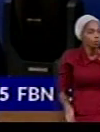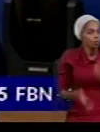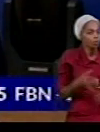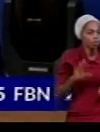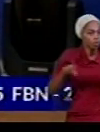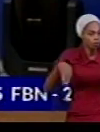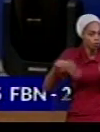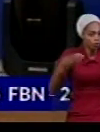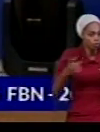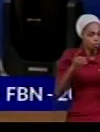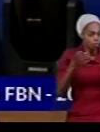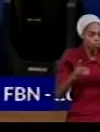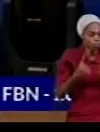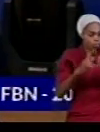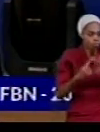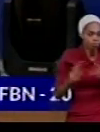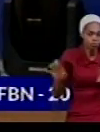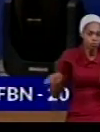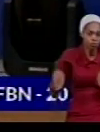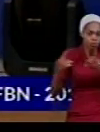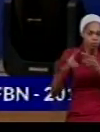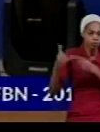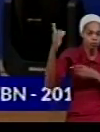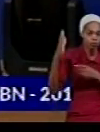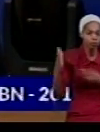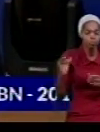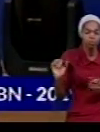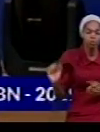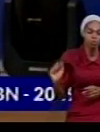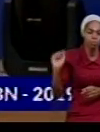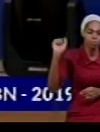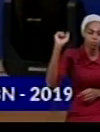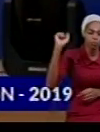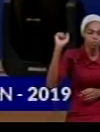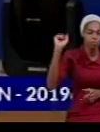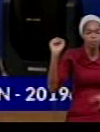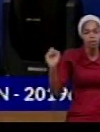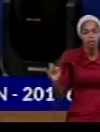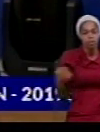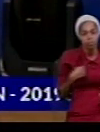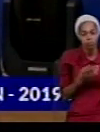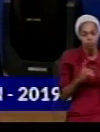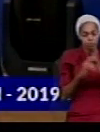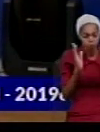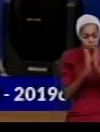the court of the Lord, please raise it up. We want to pray before you offer.